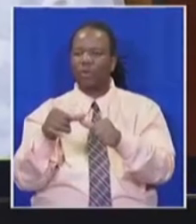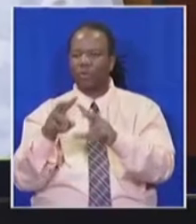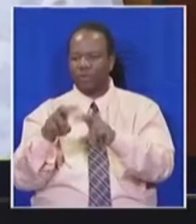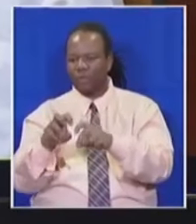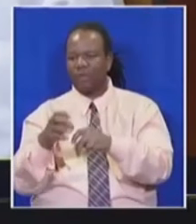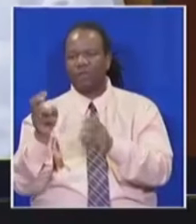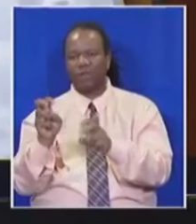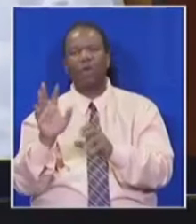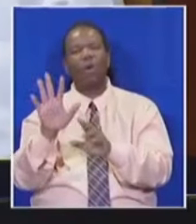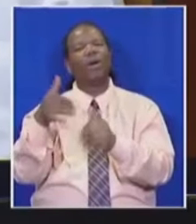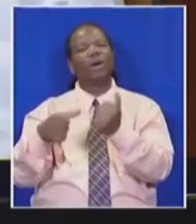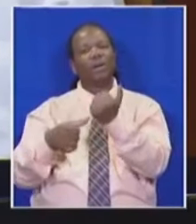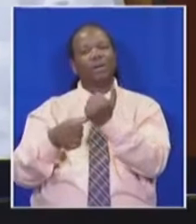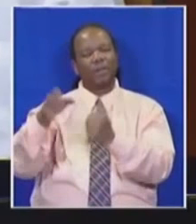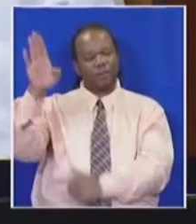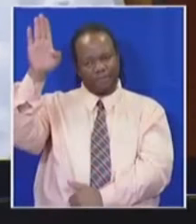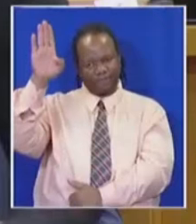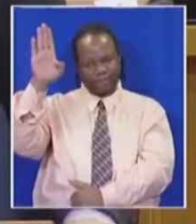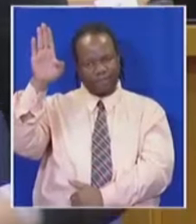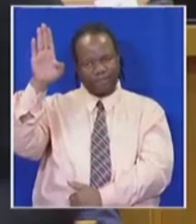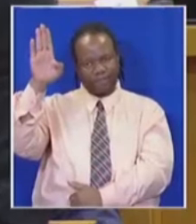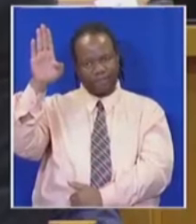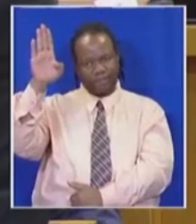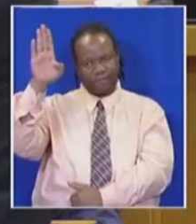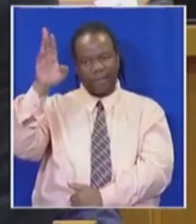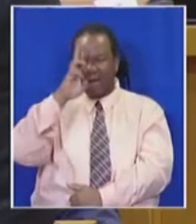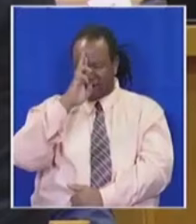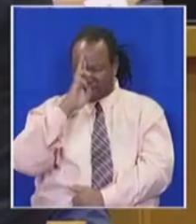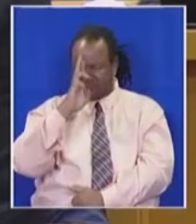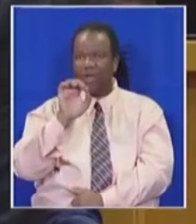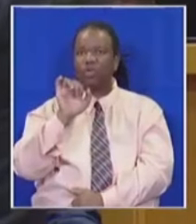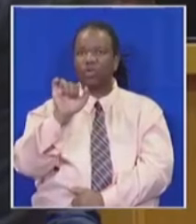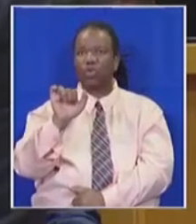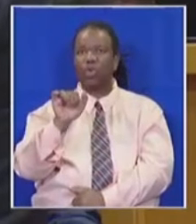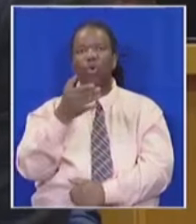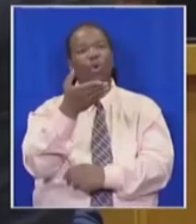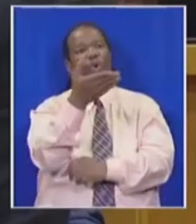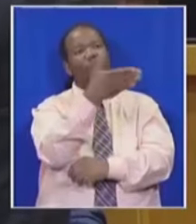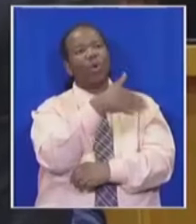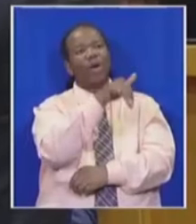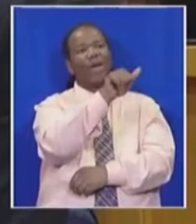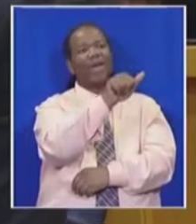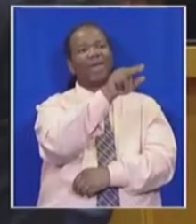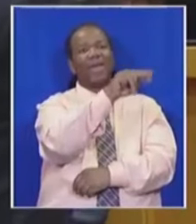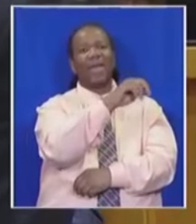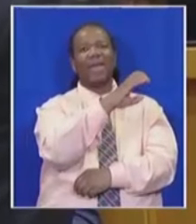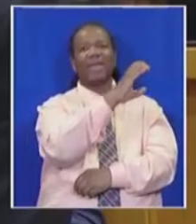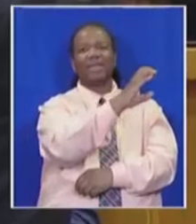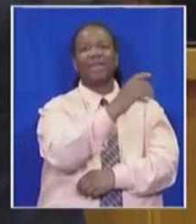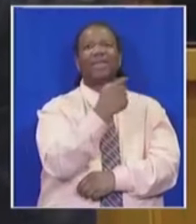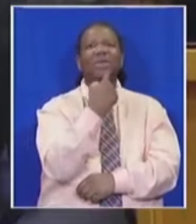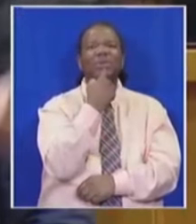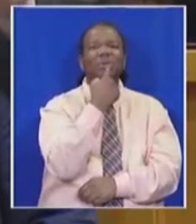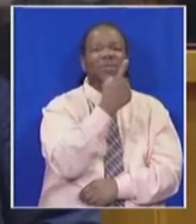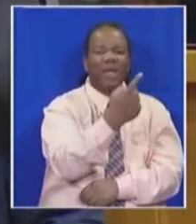Deputy Speaker, with respect, when members of the opposition ignore the instructions of the presiding officers, you call in the white shirt and have us